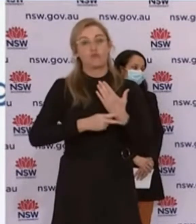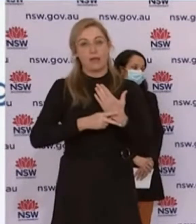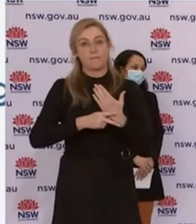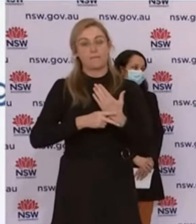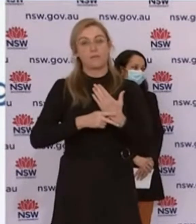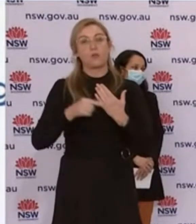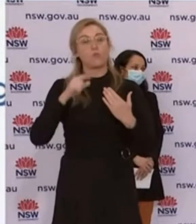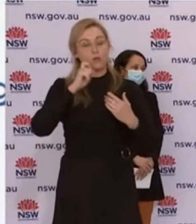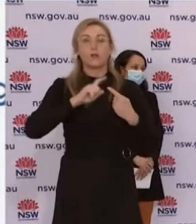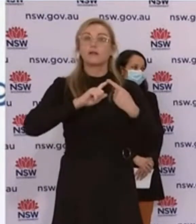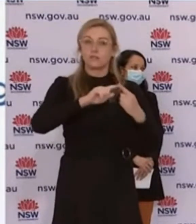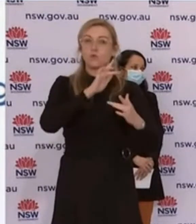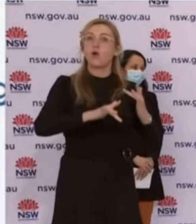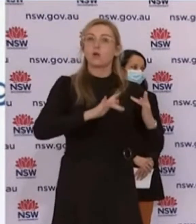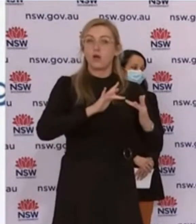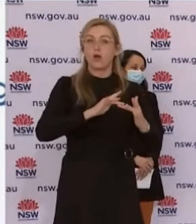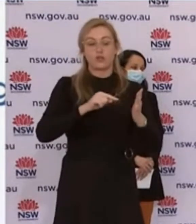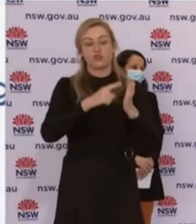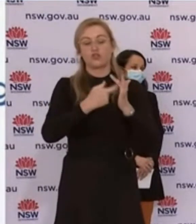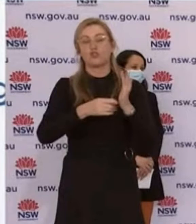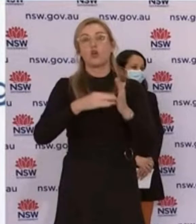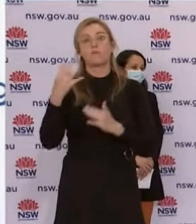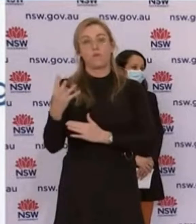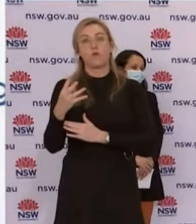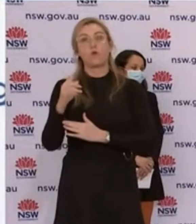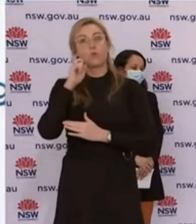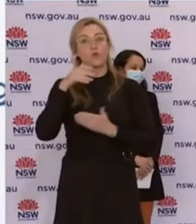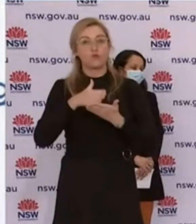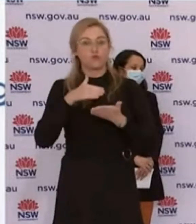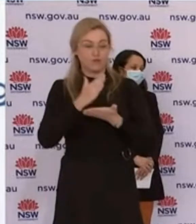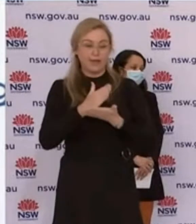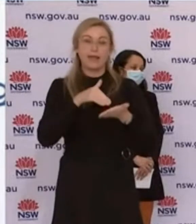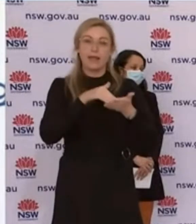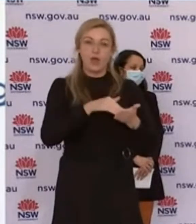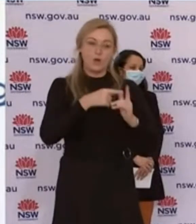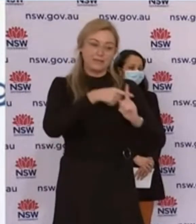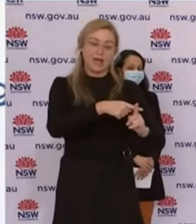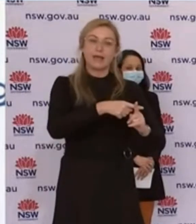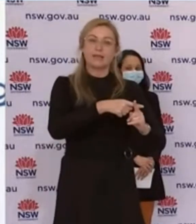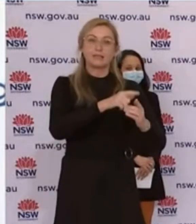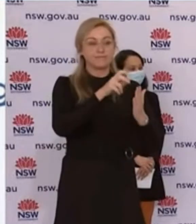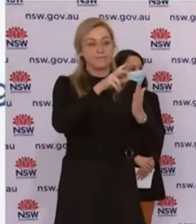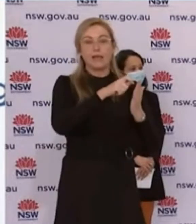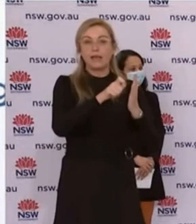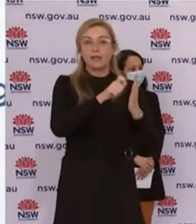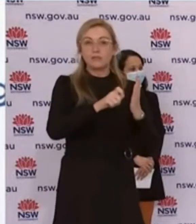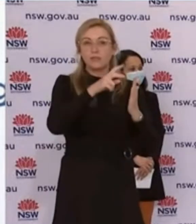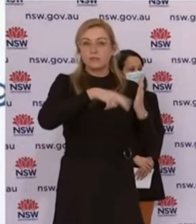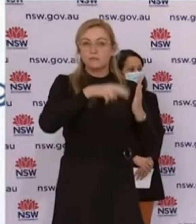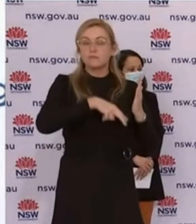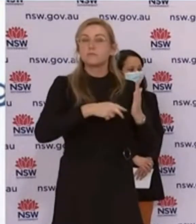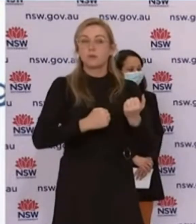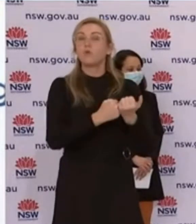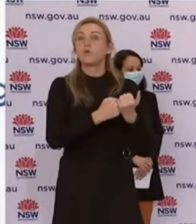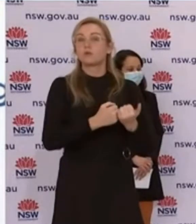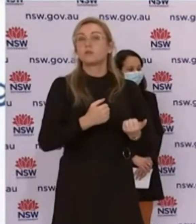That's continuing online. That will continue throughout term 4 for really targeted literacy and numeracy support for students who need it most. And I